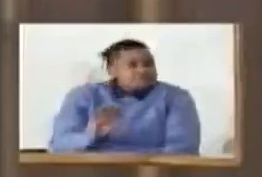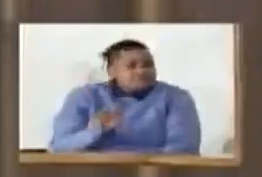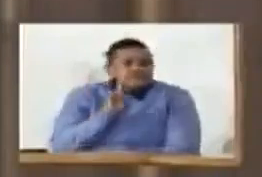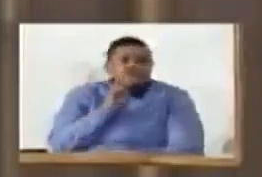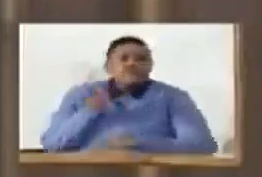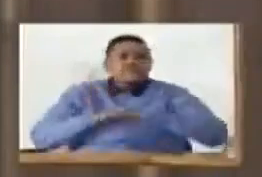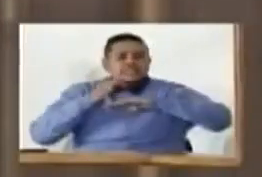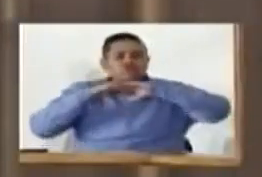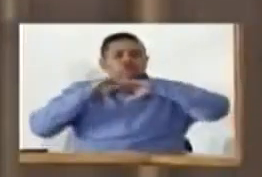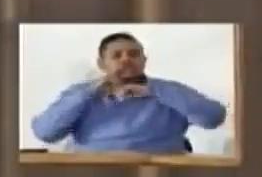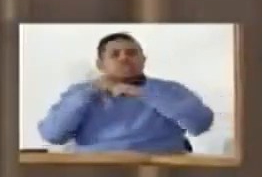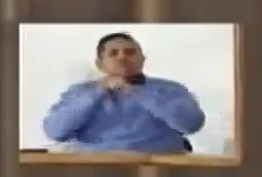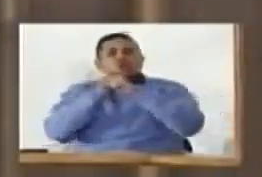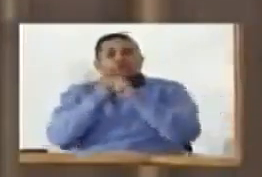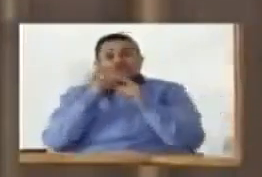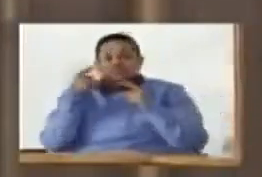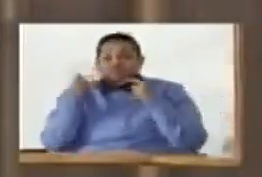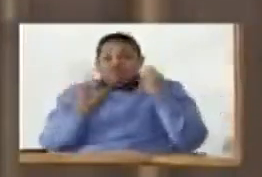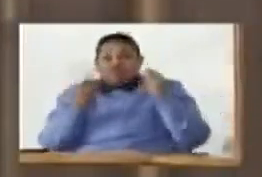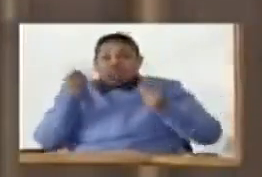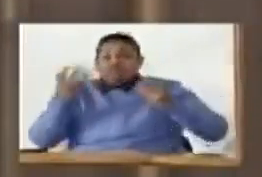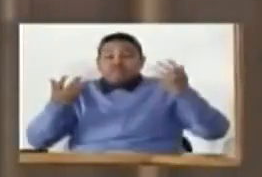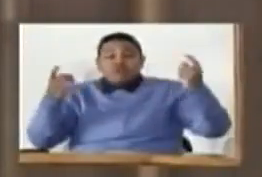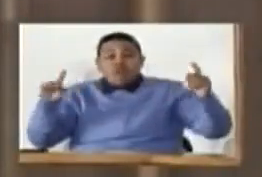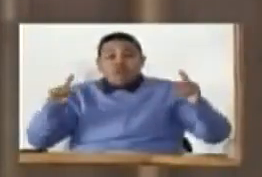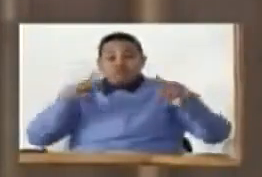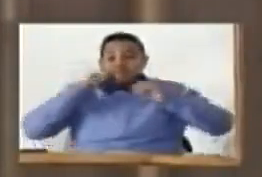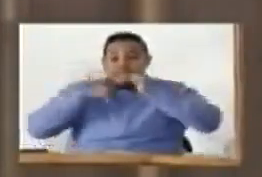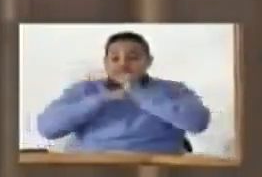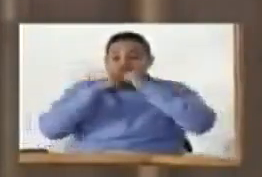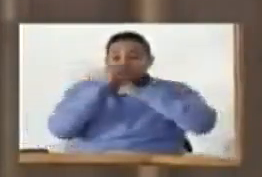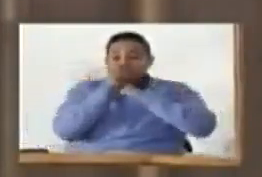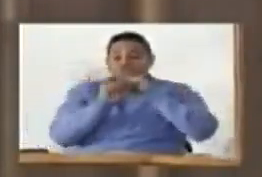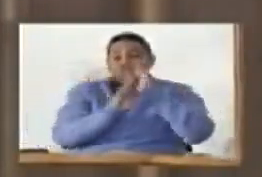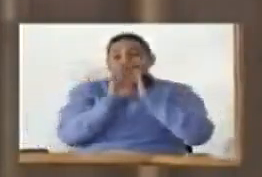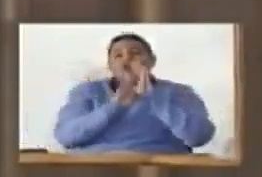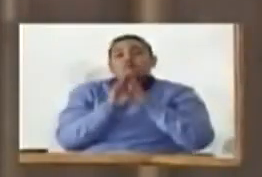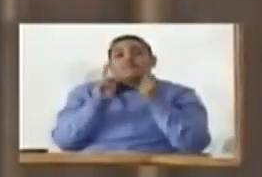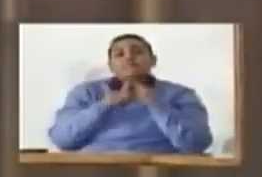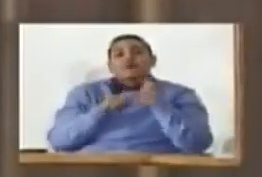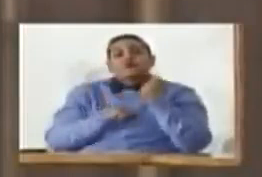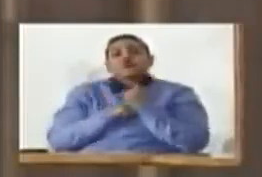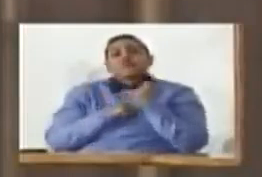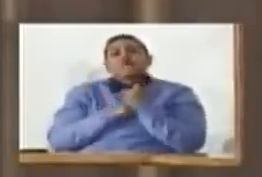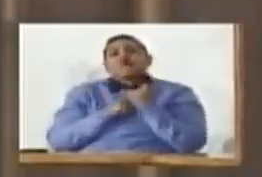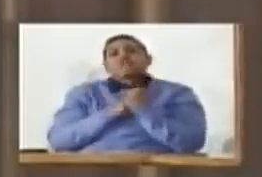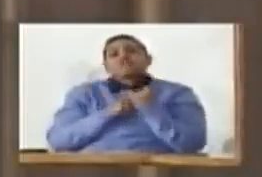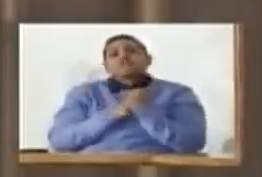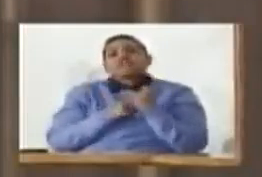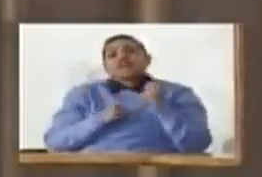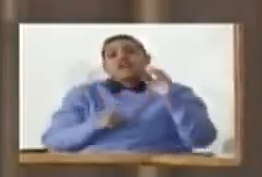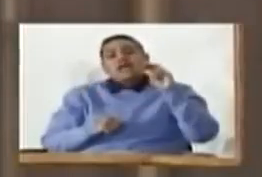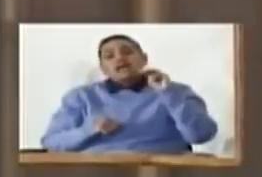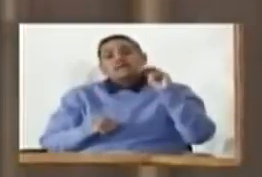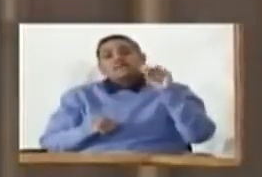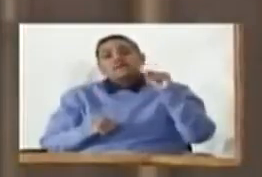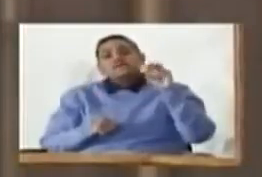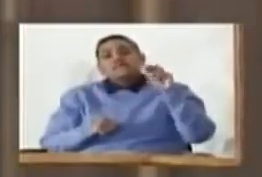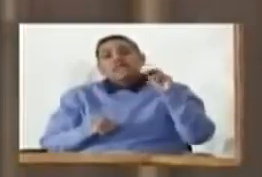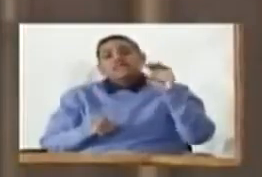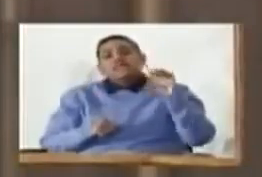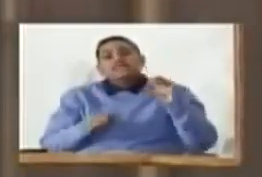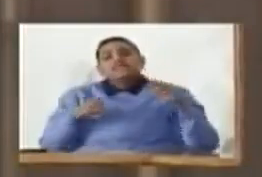Increased production and productivity in infrastructure development and supporting of the MSME